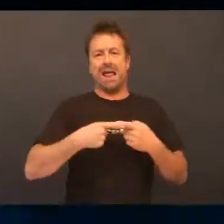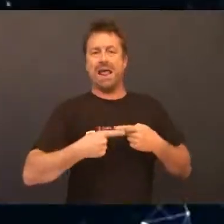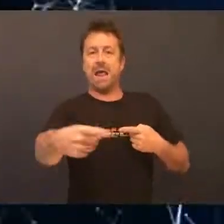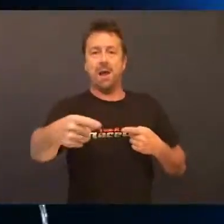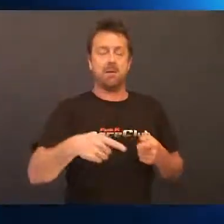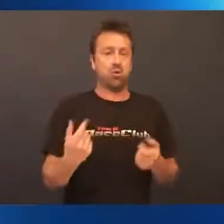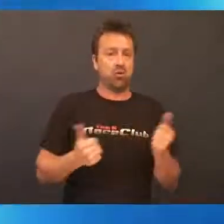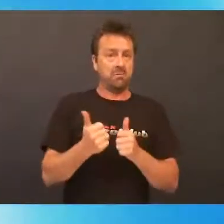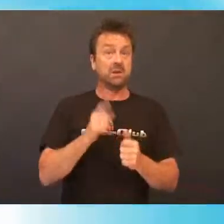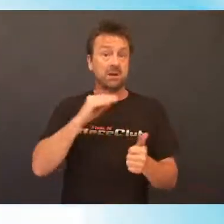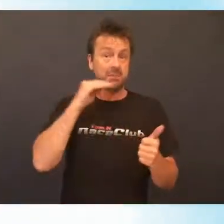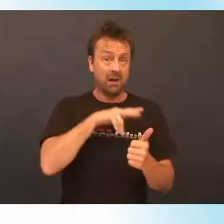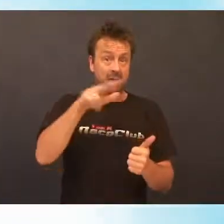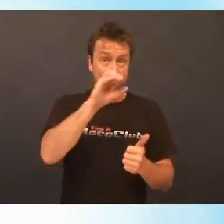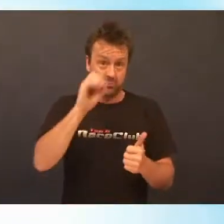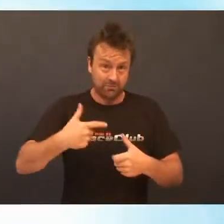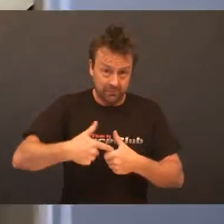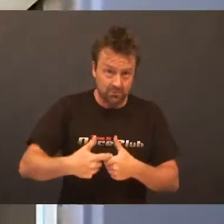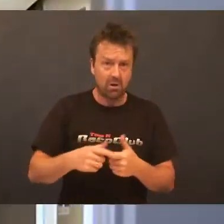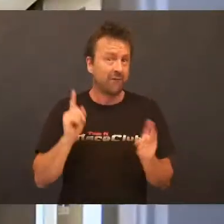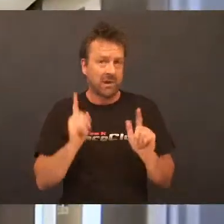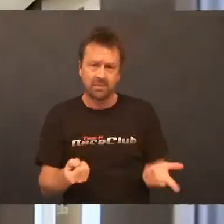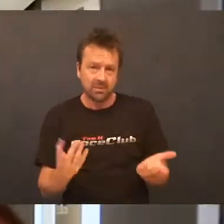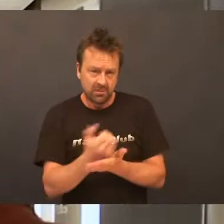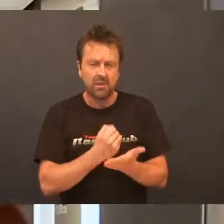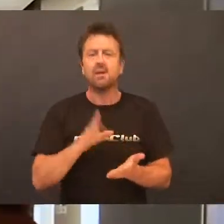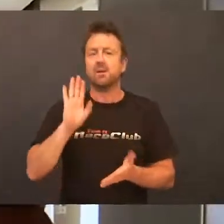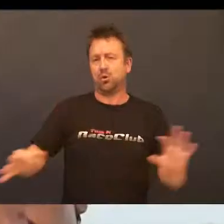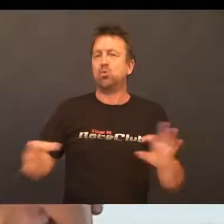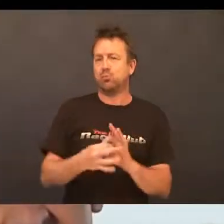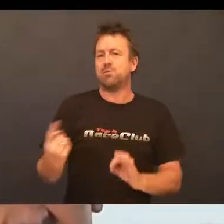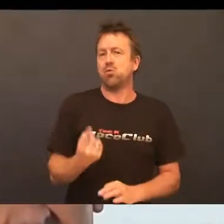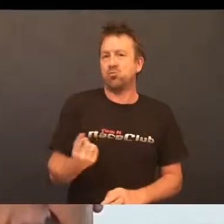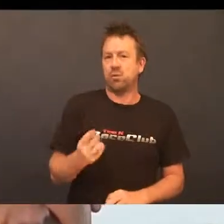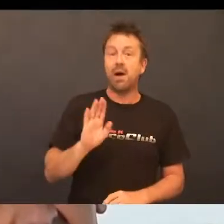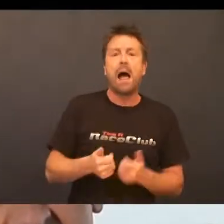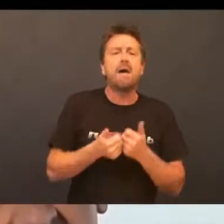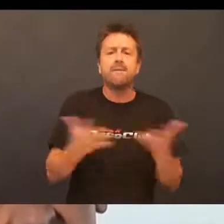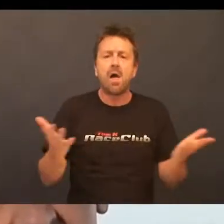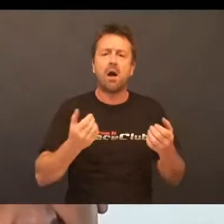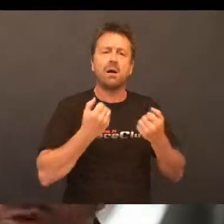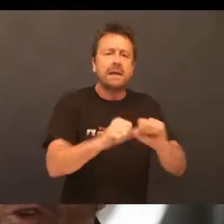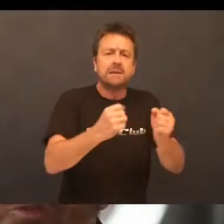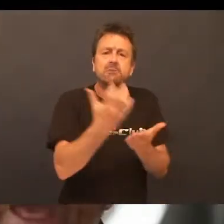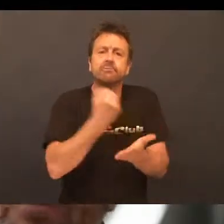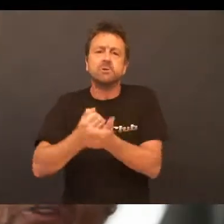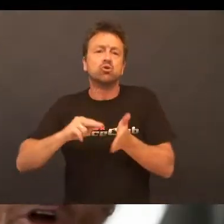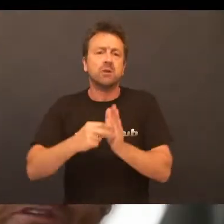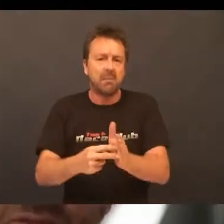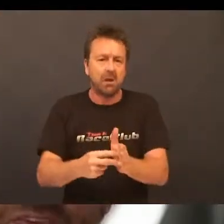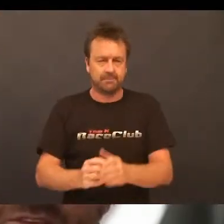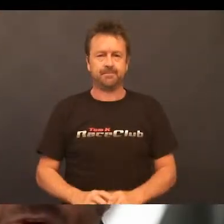racing. To save 30% fuel, the key is the hybrid engine. So there are several energy recovery systems, aren't